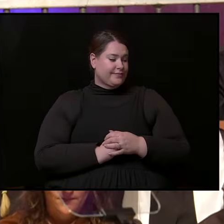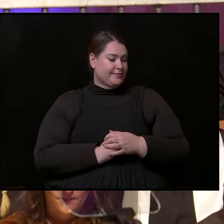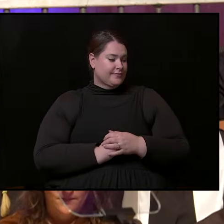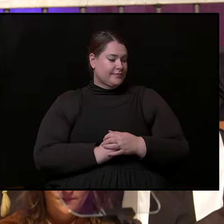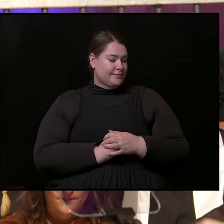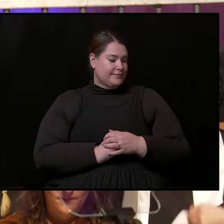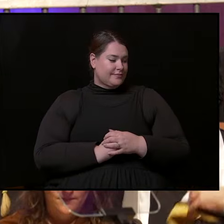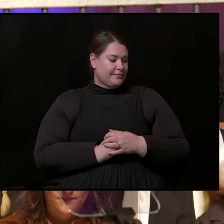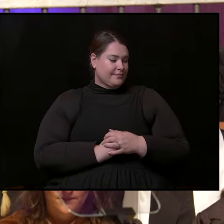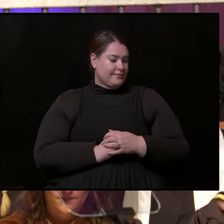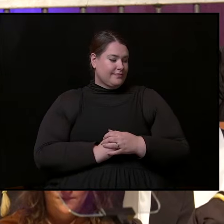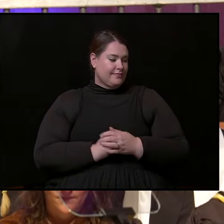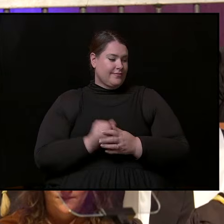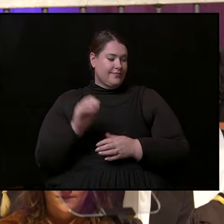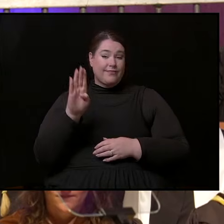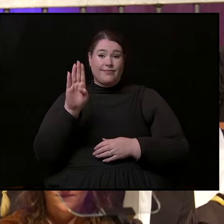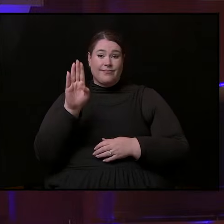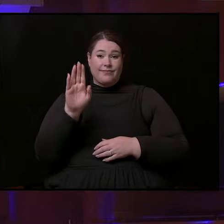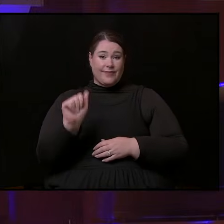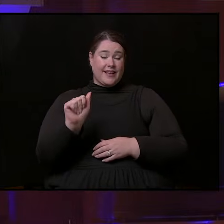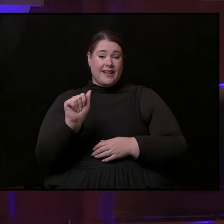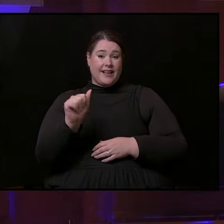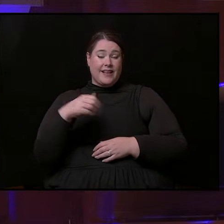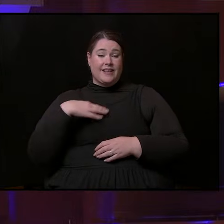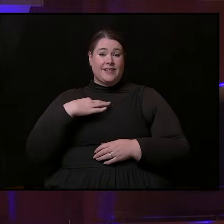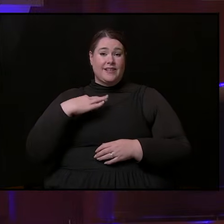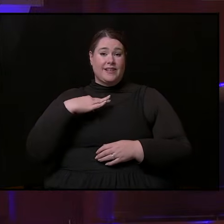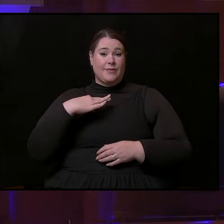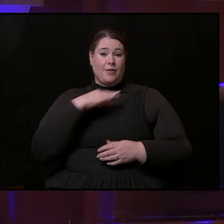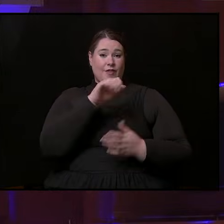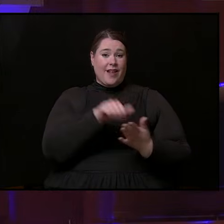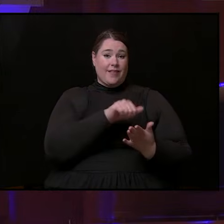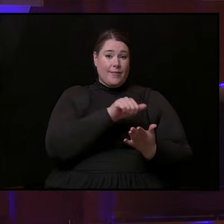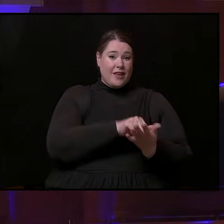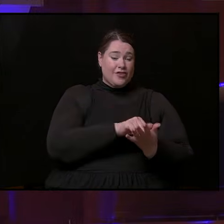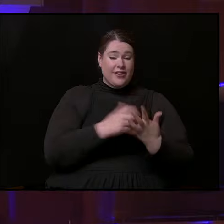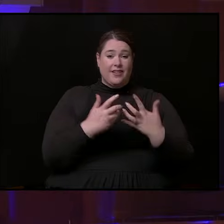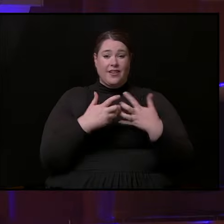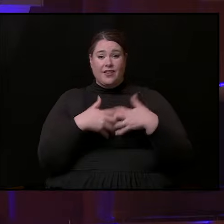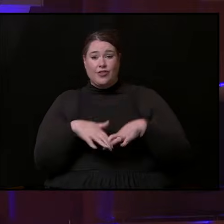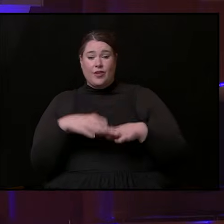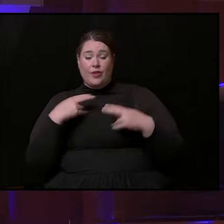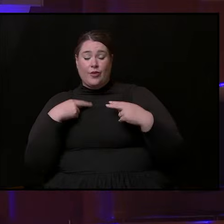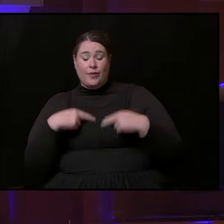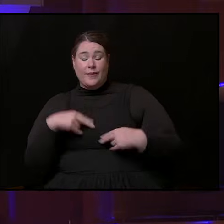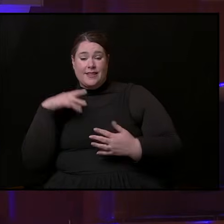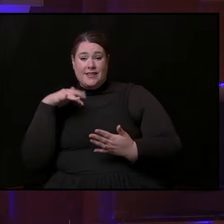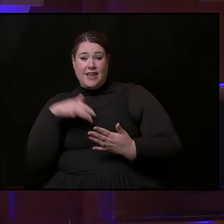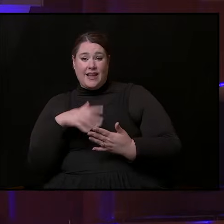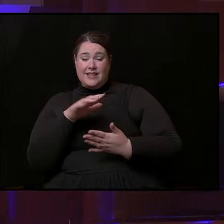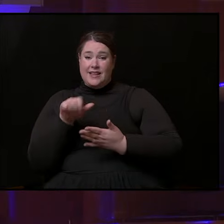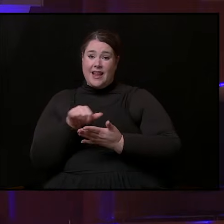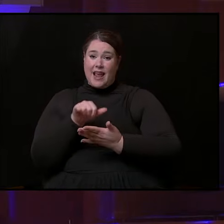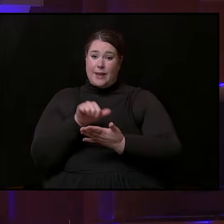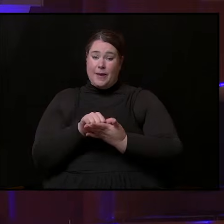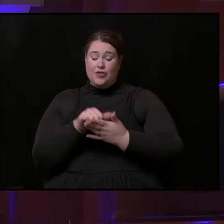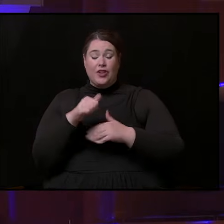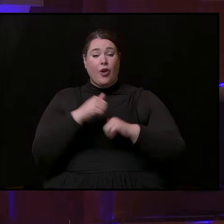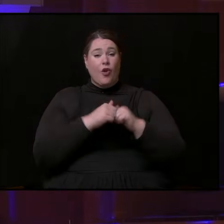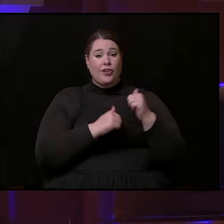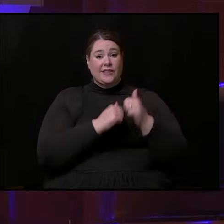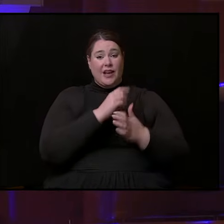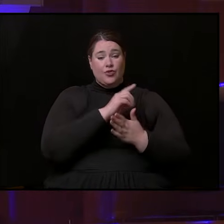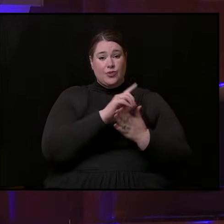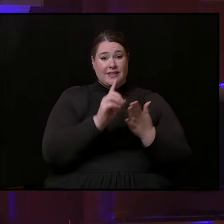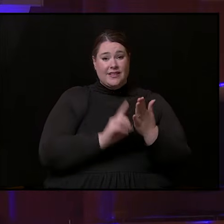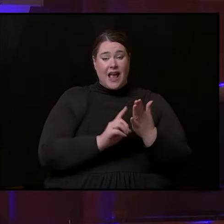Will the Bachelor of Fine Arts candidates in Animation, Integrated Humanistic Studies in Animation, Architectural Design,